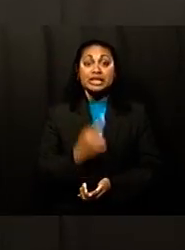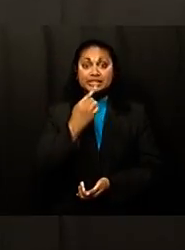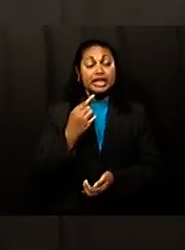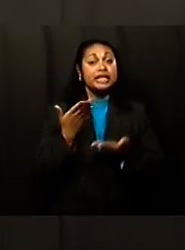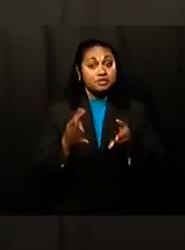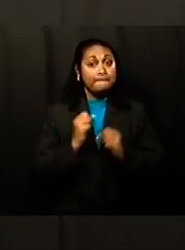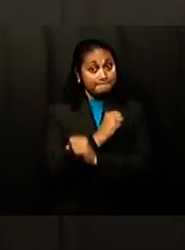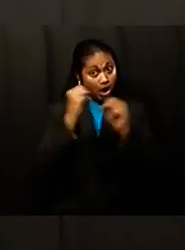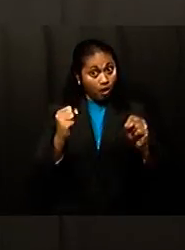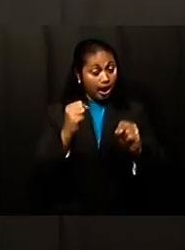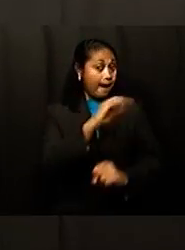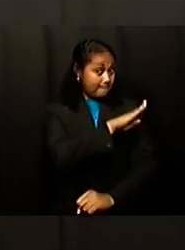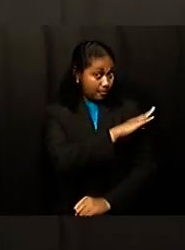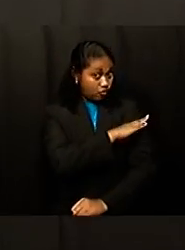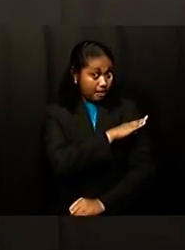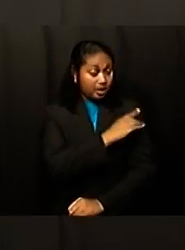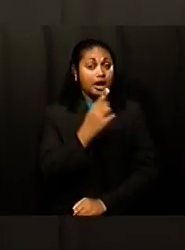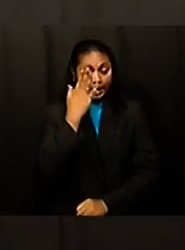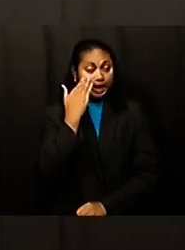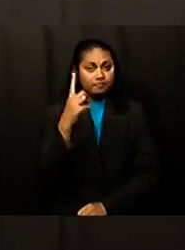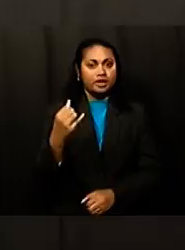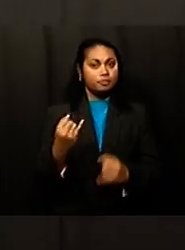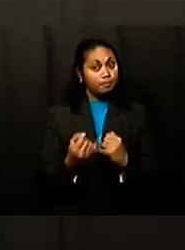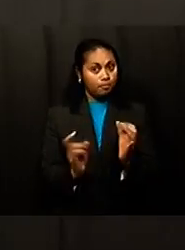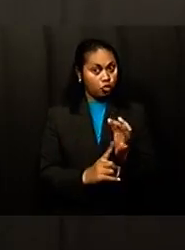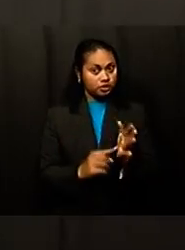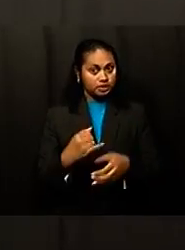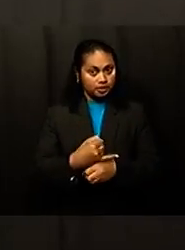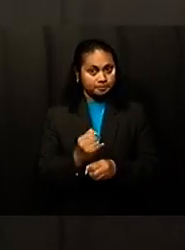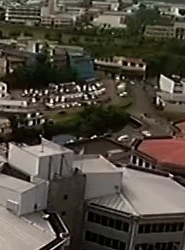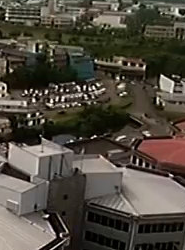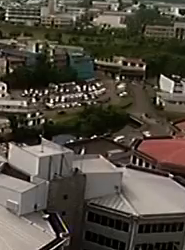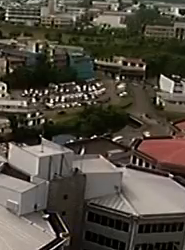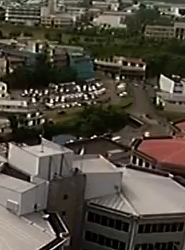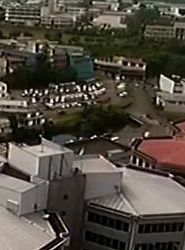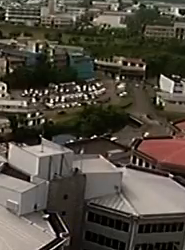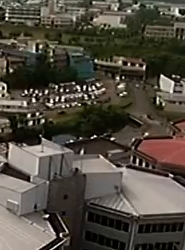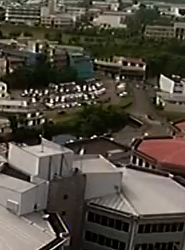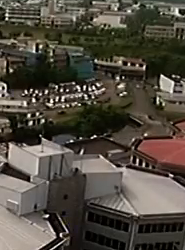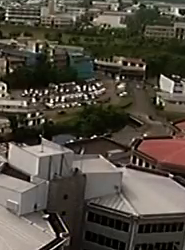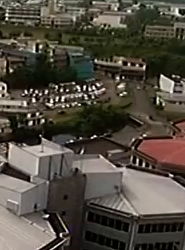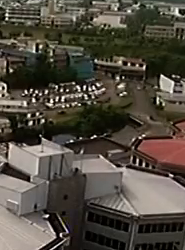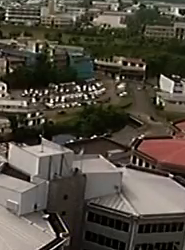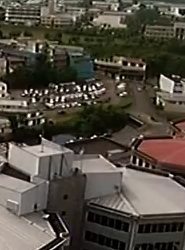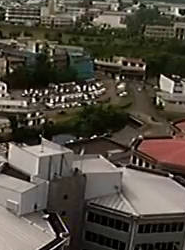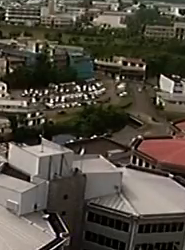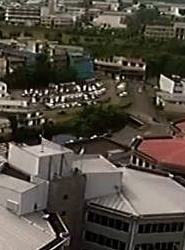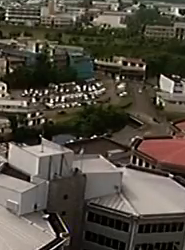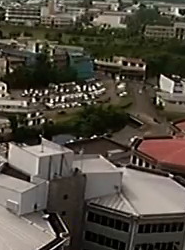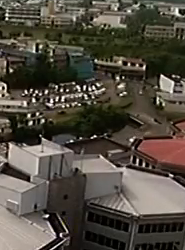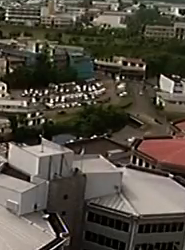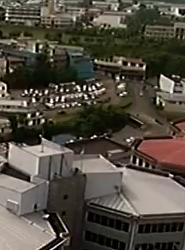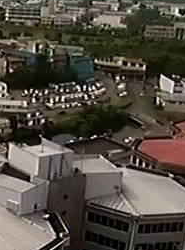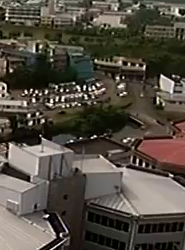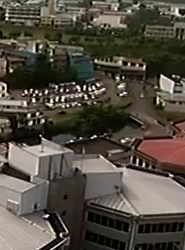It also gives powers to the Prime Minister to declare essential industries. The decree, which was gazetted by the President